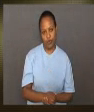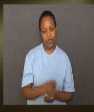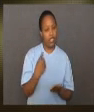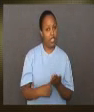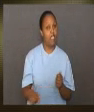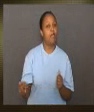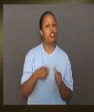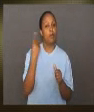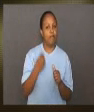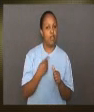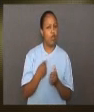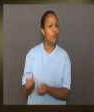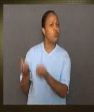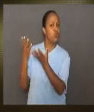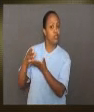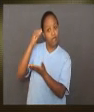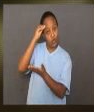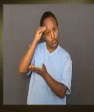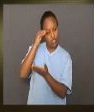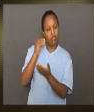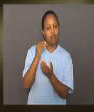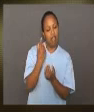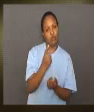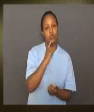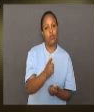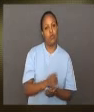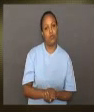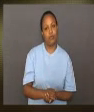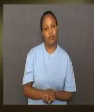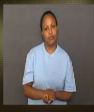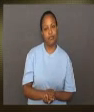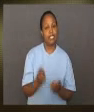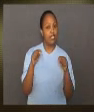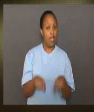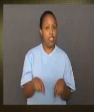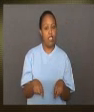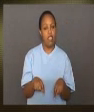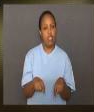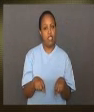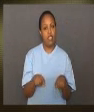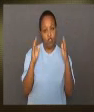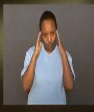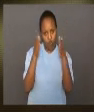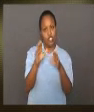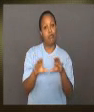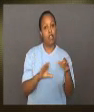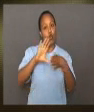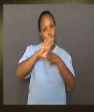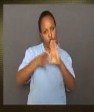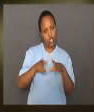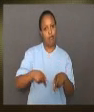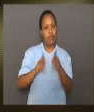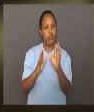the first of several lessons on this subject. Today, we will focus on the Gojam